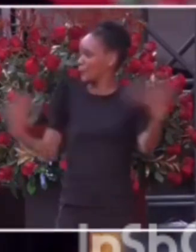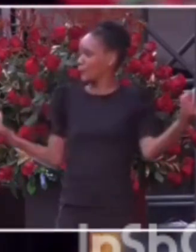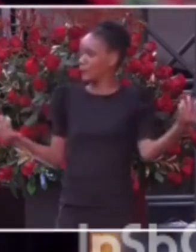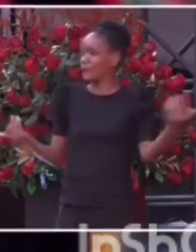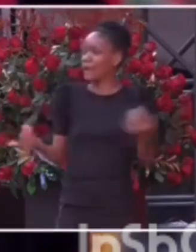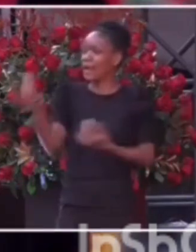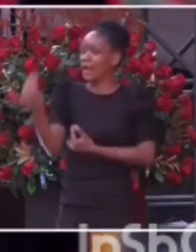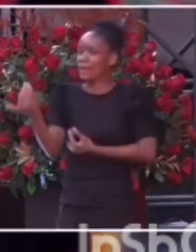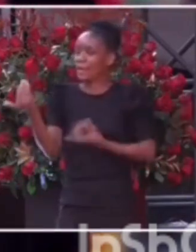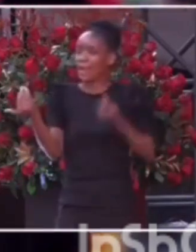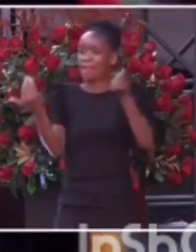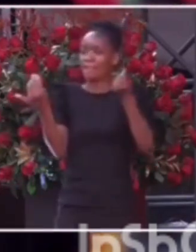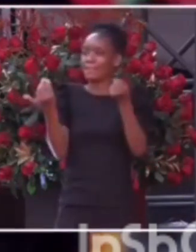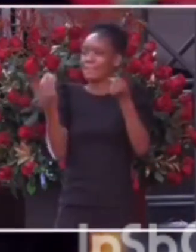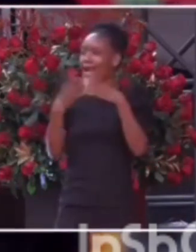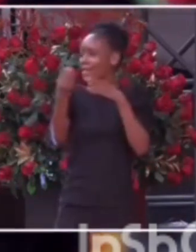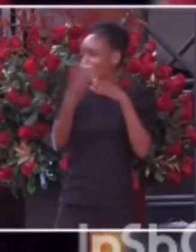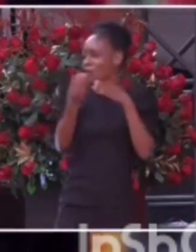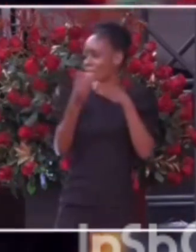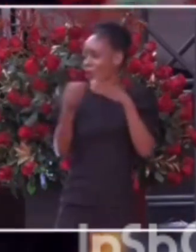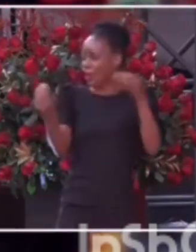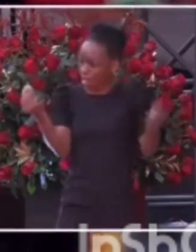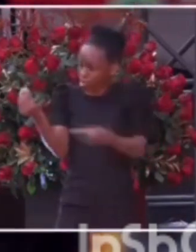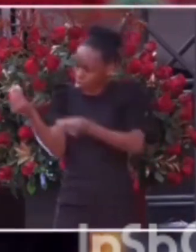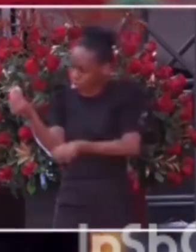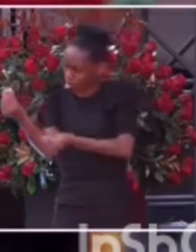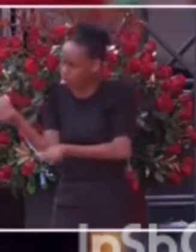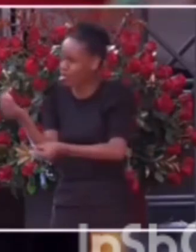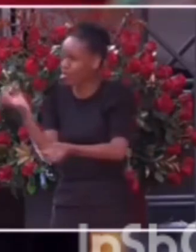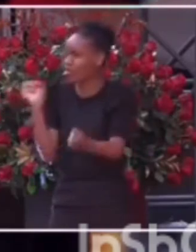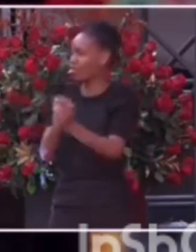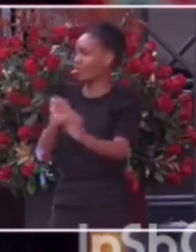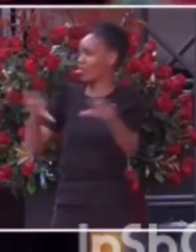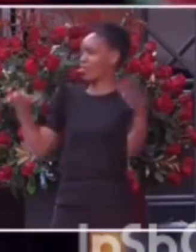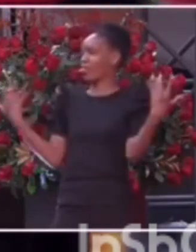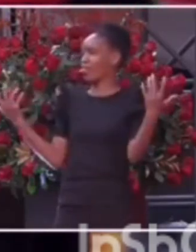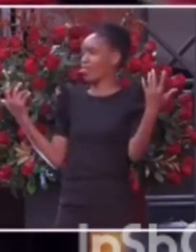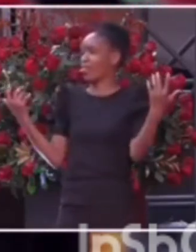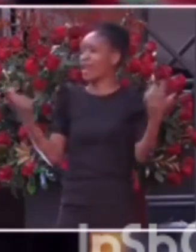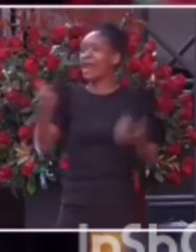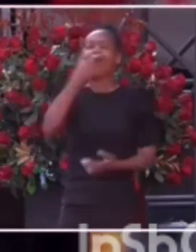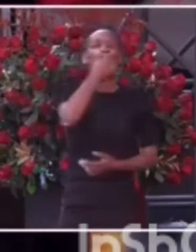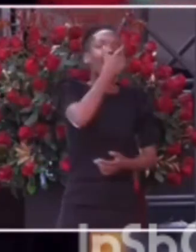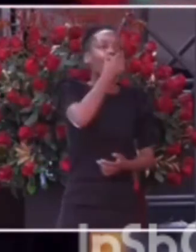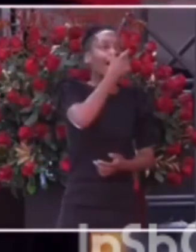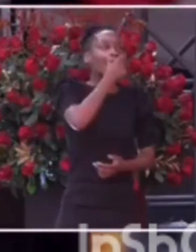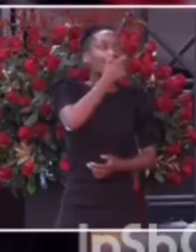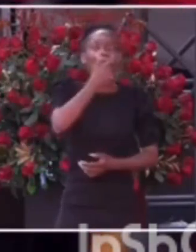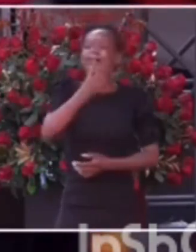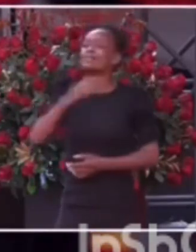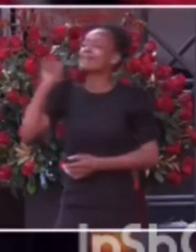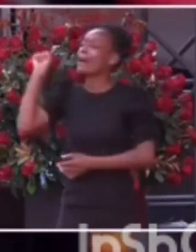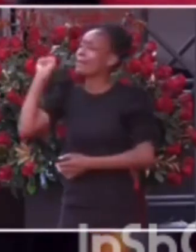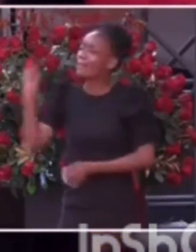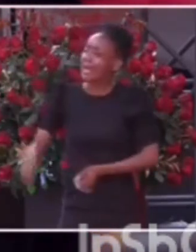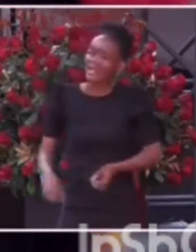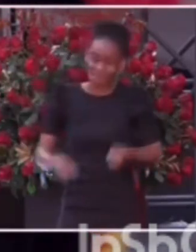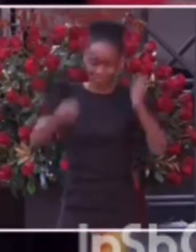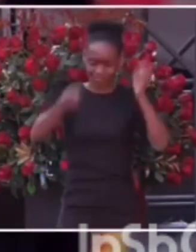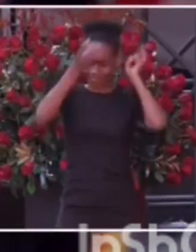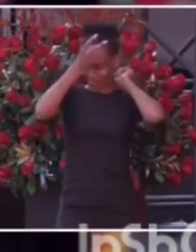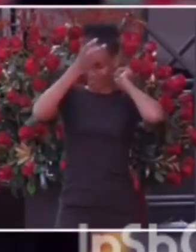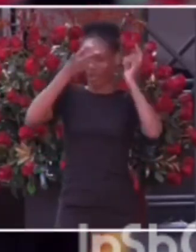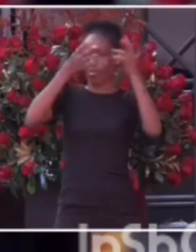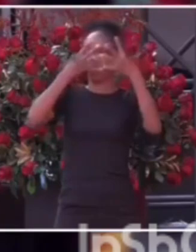ha tshwarwe. Ramaphosa is not above the law. Ramaphosa must go to jail whether